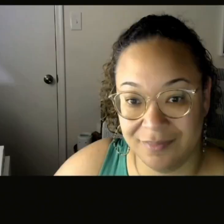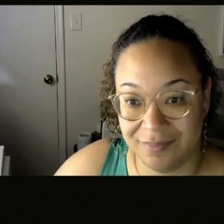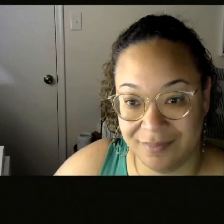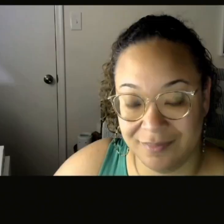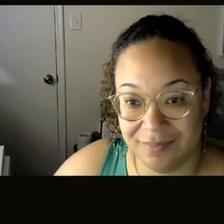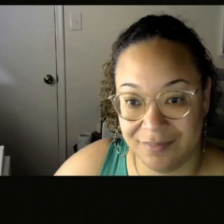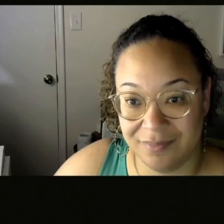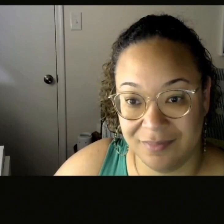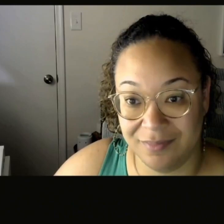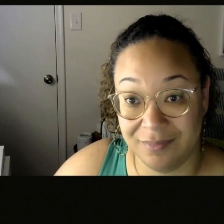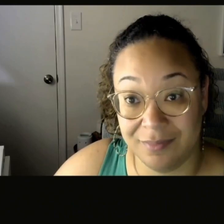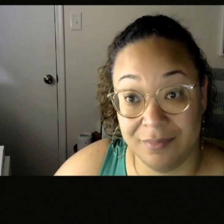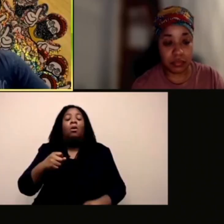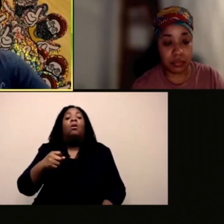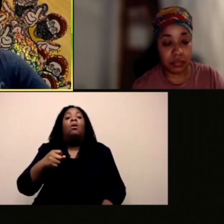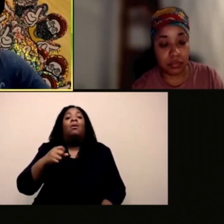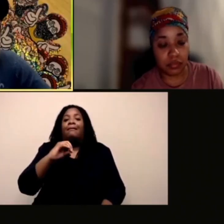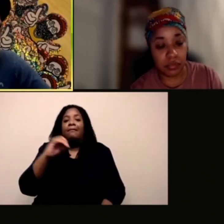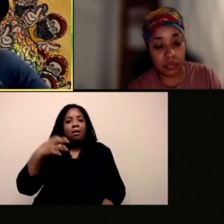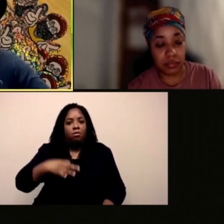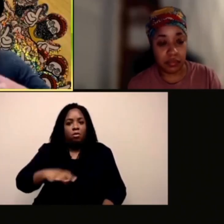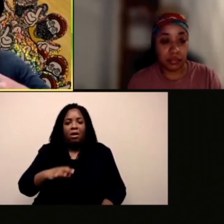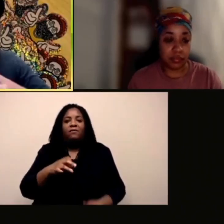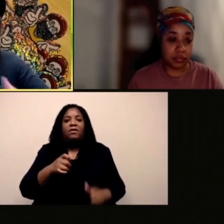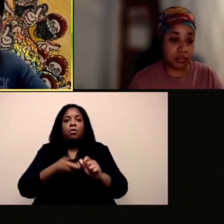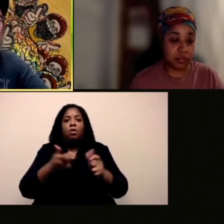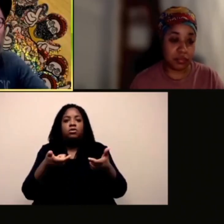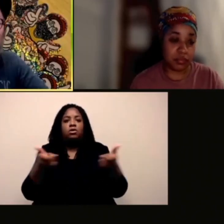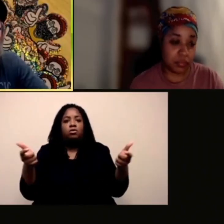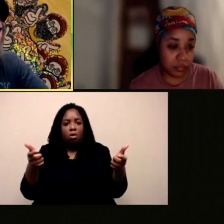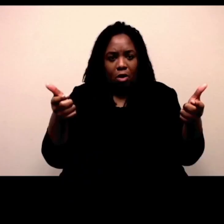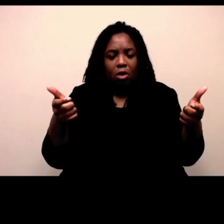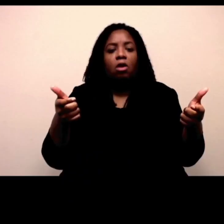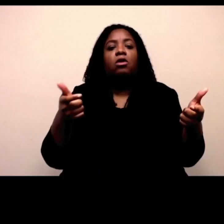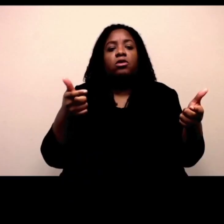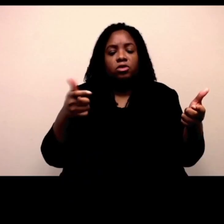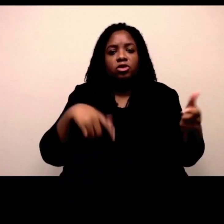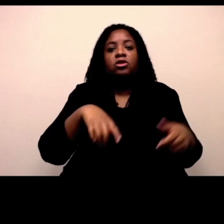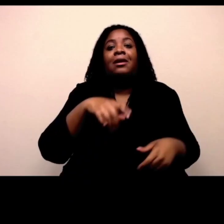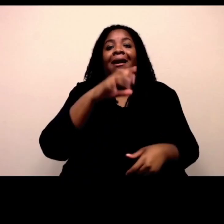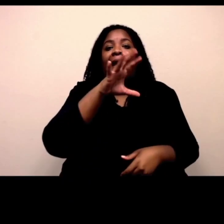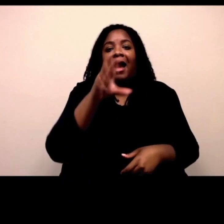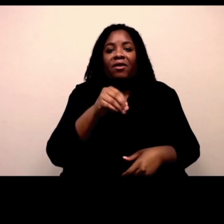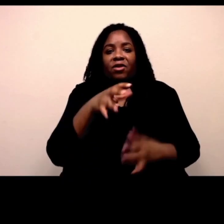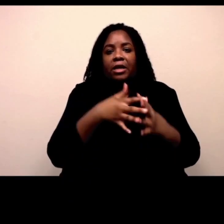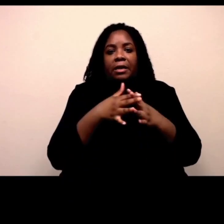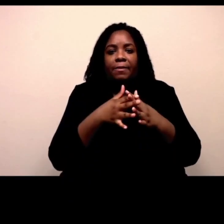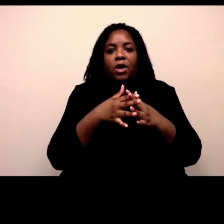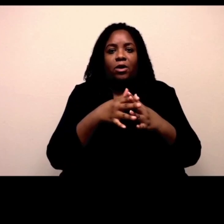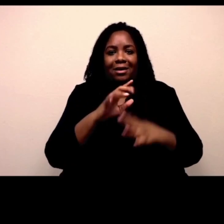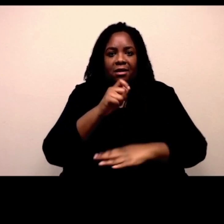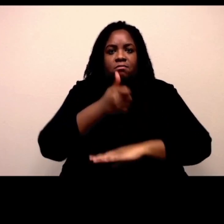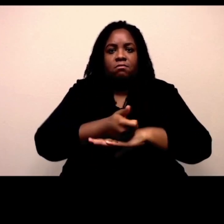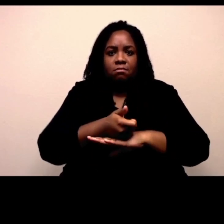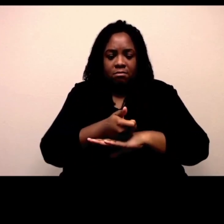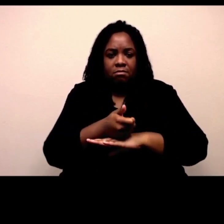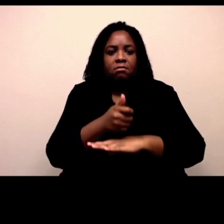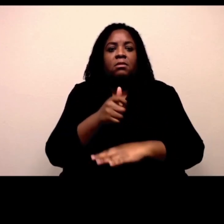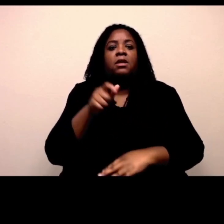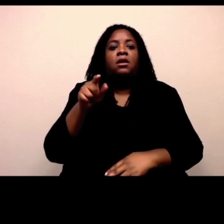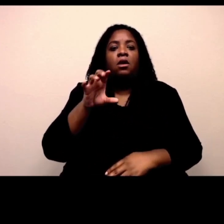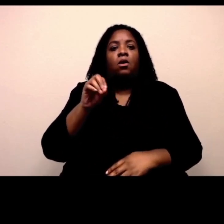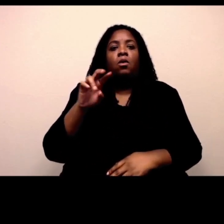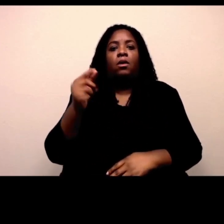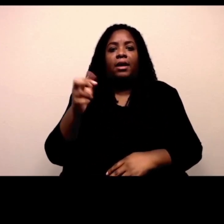largest African-American founded nonprofit in Oregon. And it focuses on kind of wraparound and support